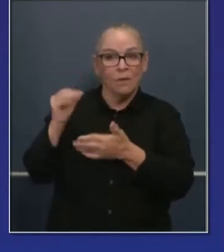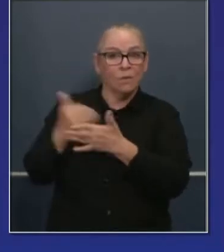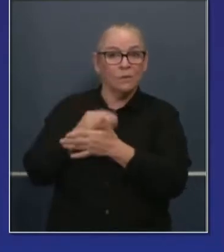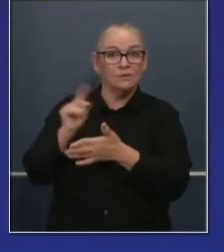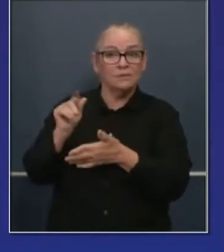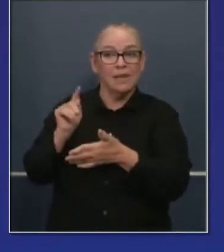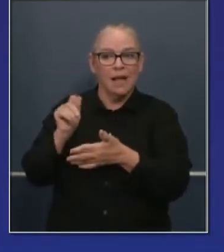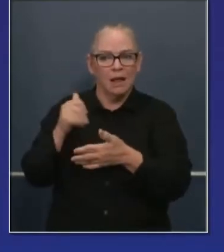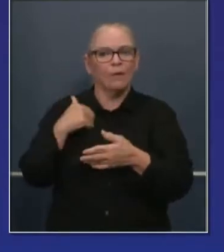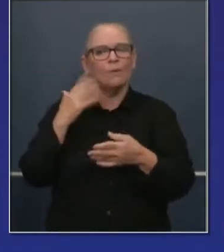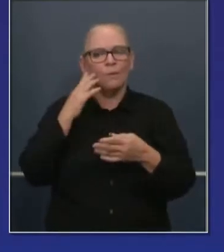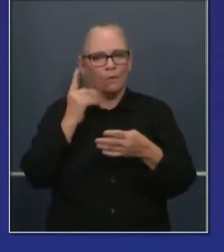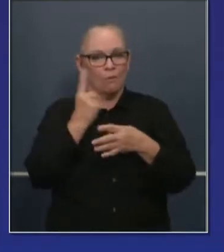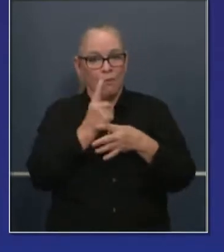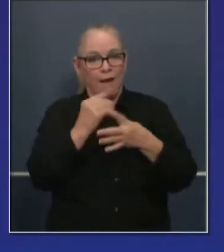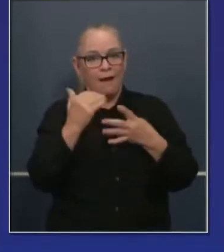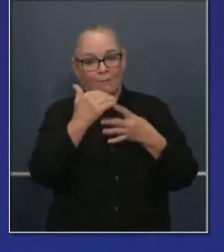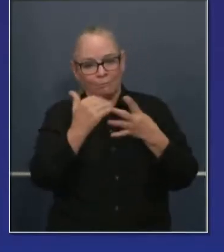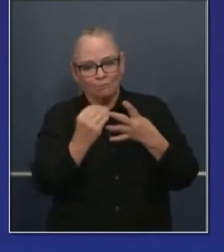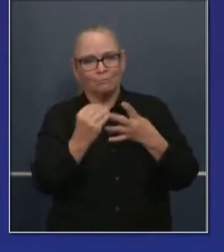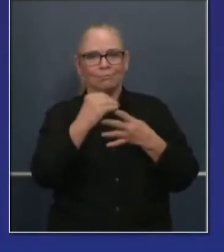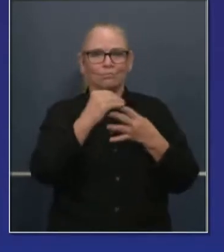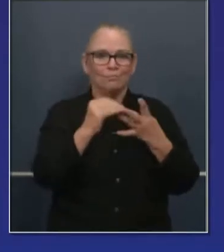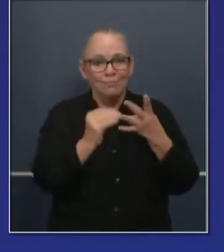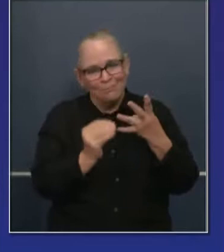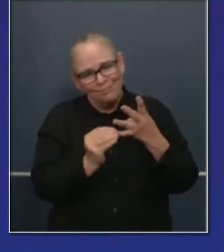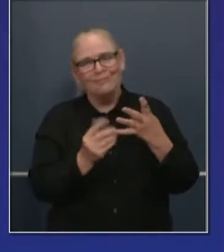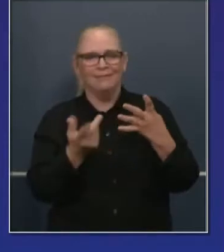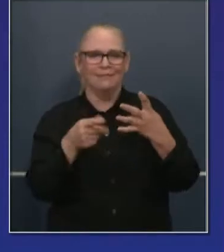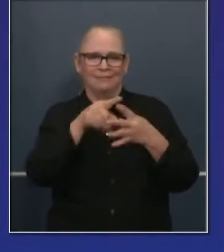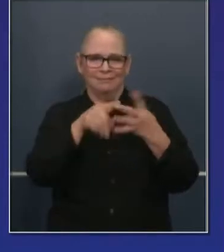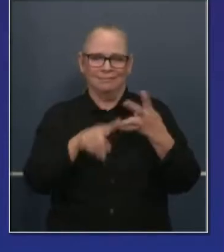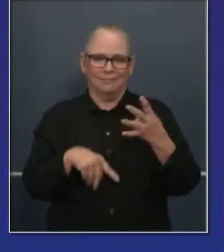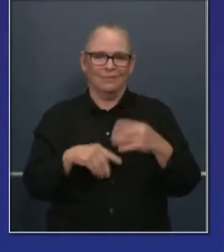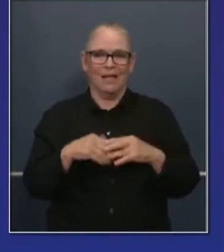itself, when new facts present themselves, that by